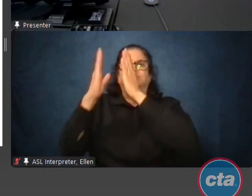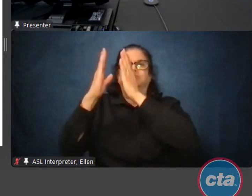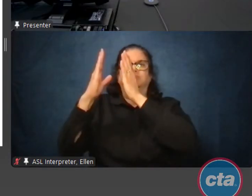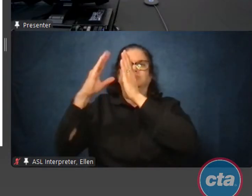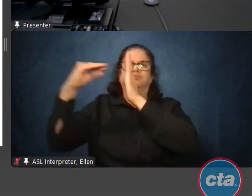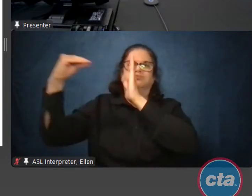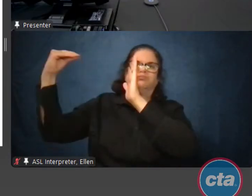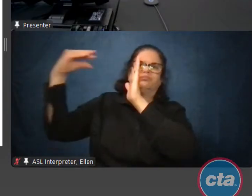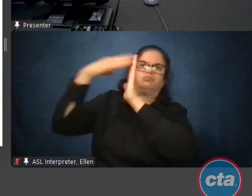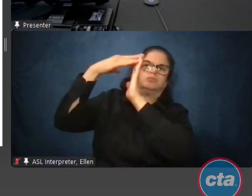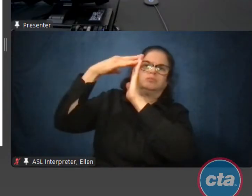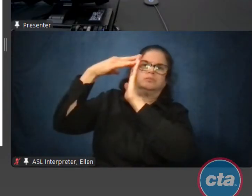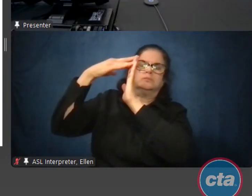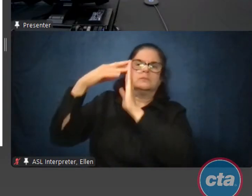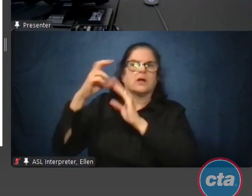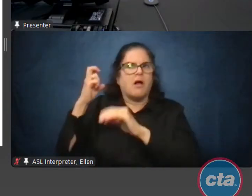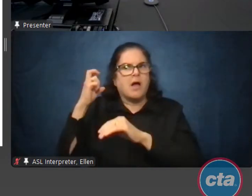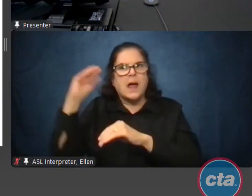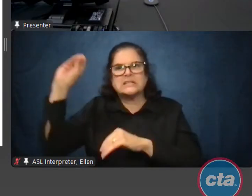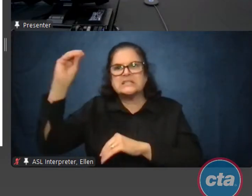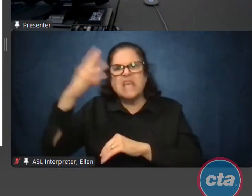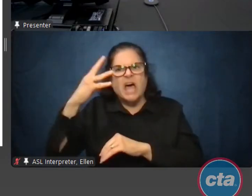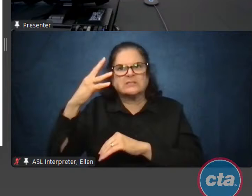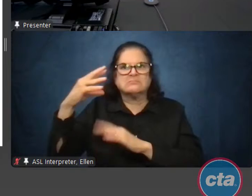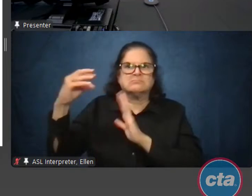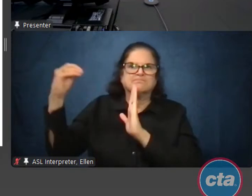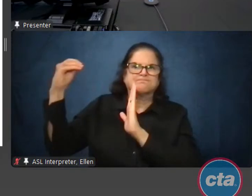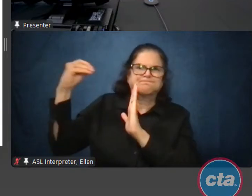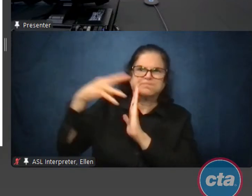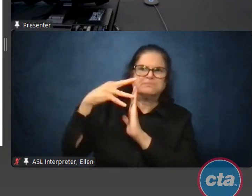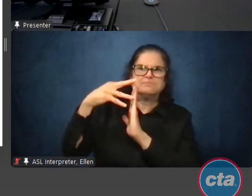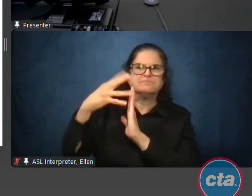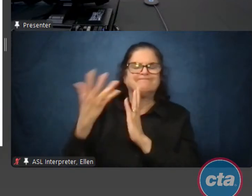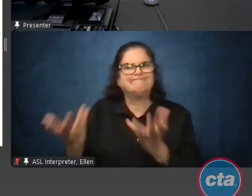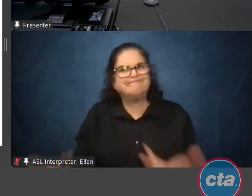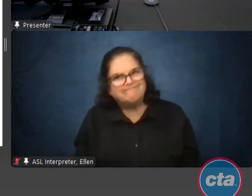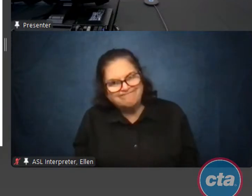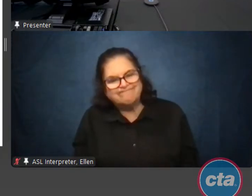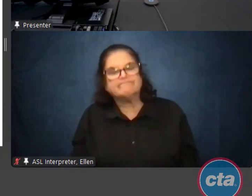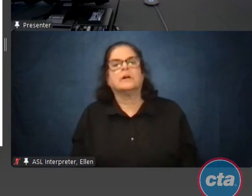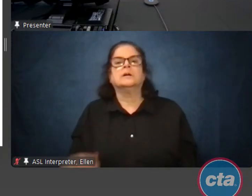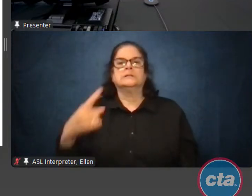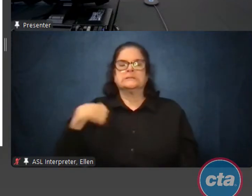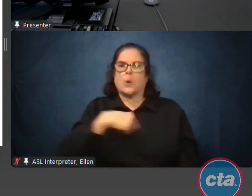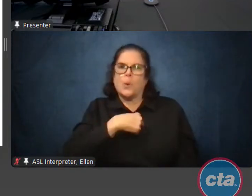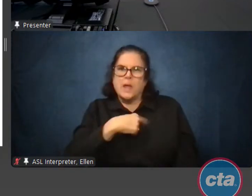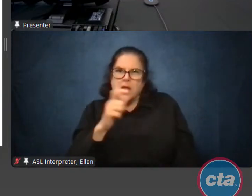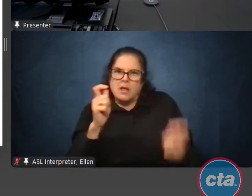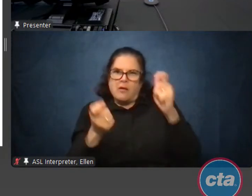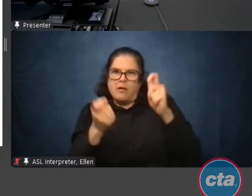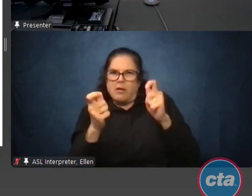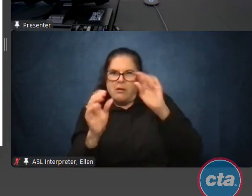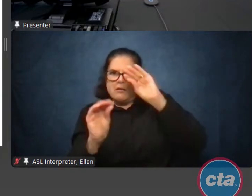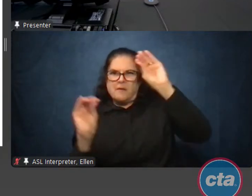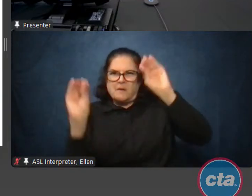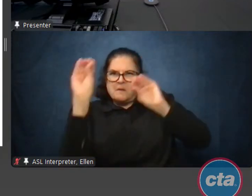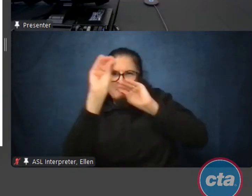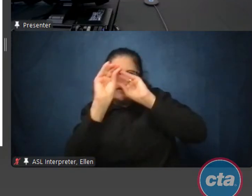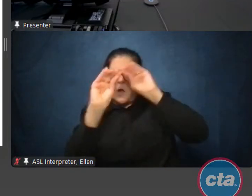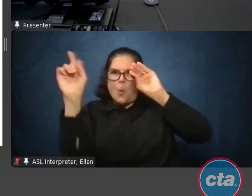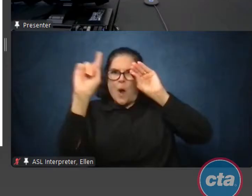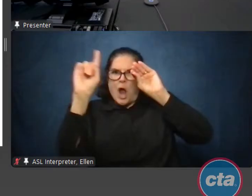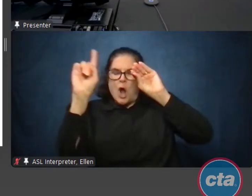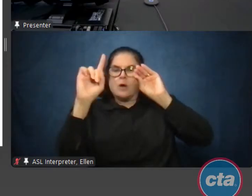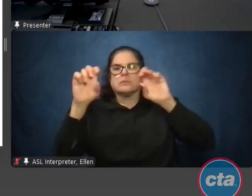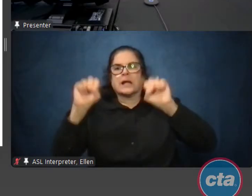enough shade that it's hard to get a lot of sun. So throughout this process, we had to kind of reprioritize a little bit. And,